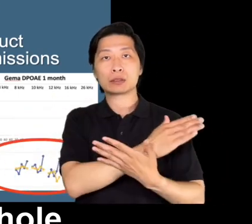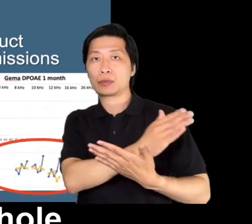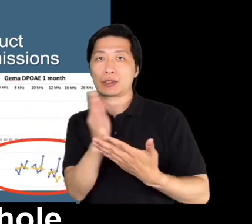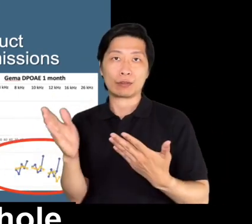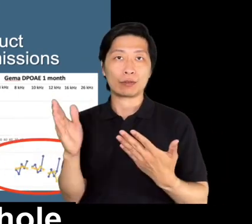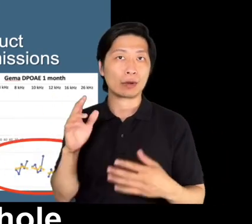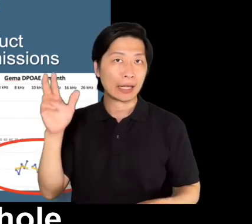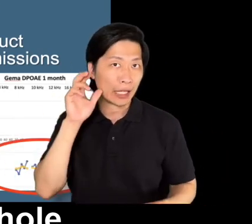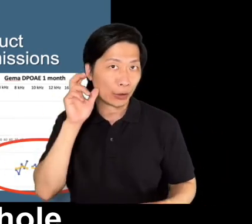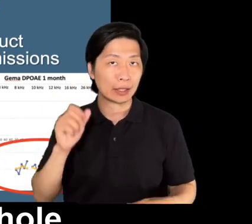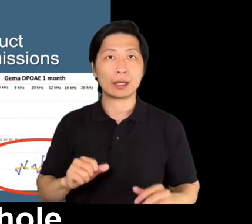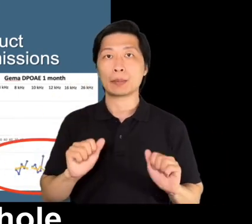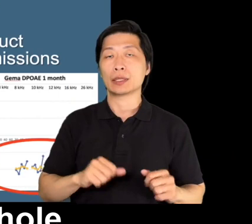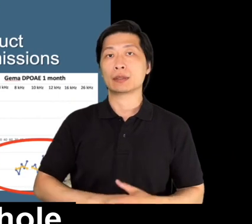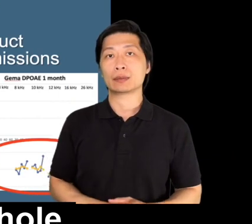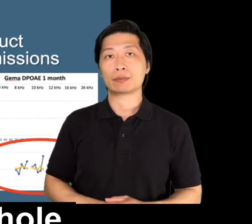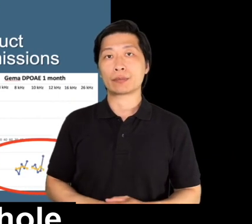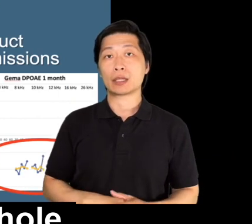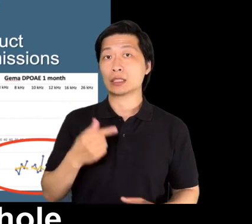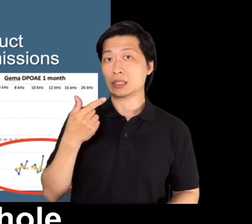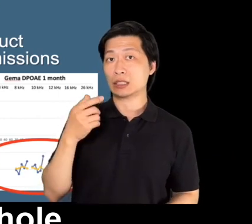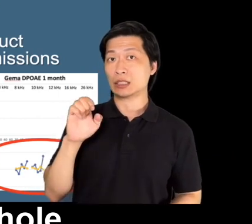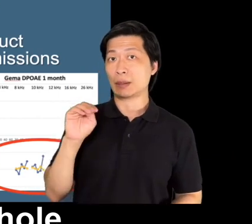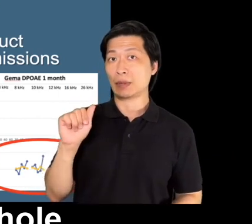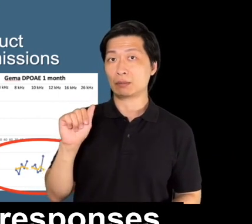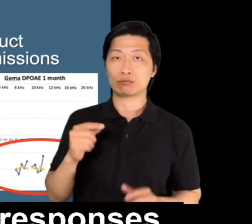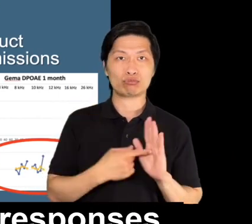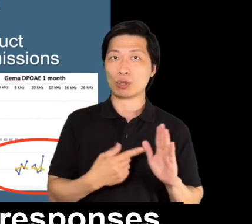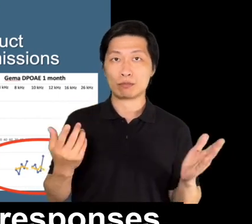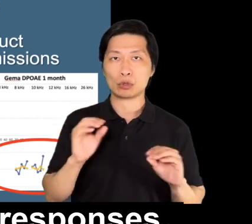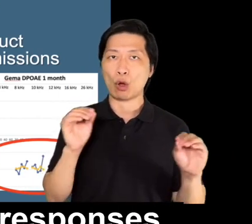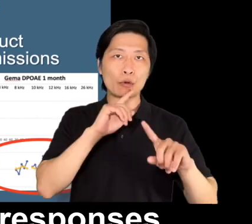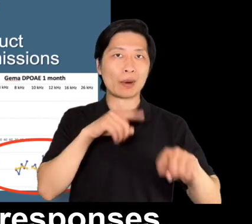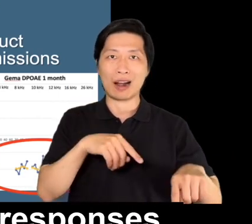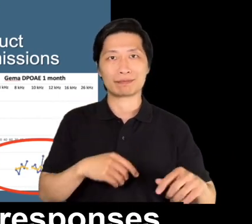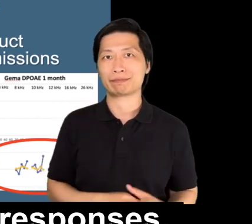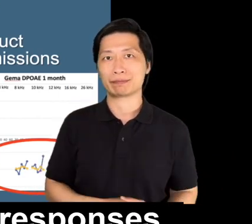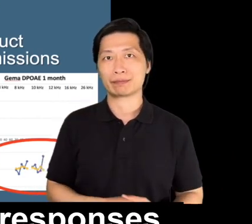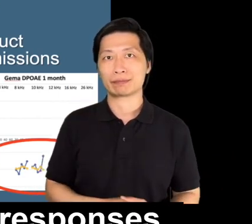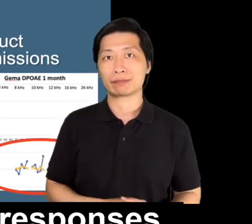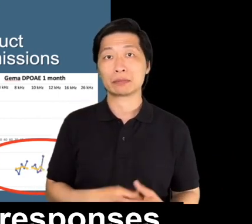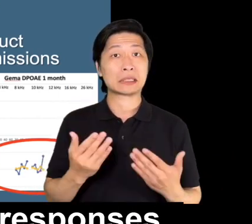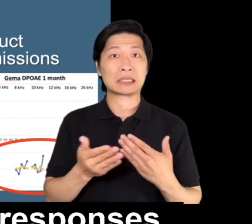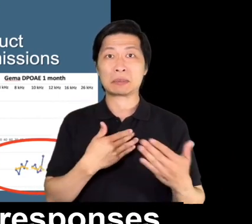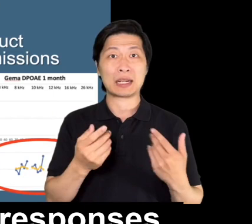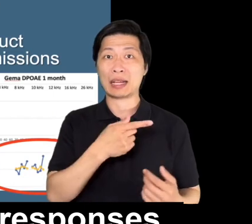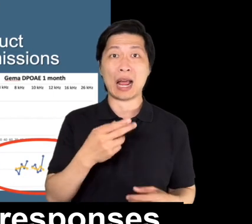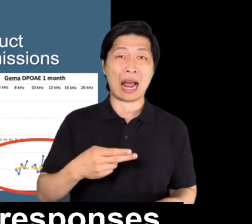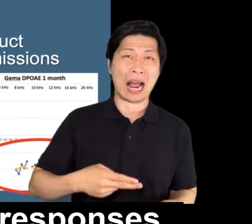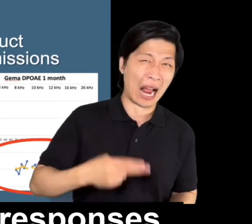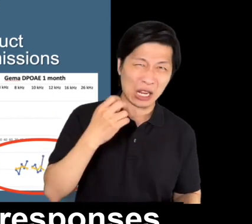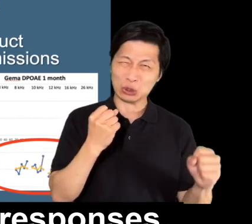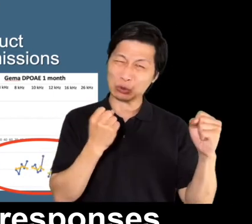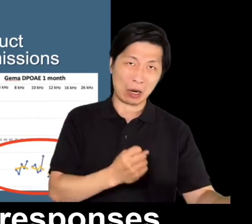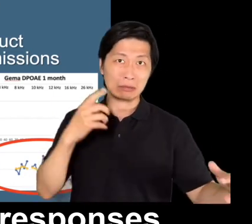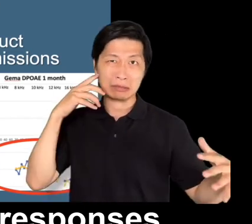Gemma showed no responses, even at high intensities, 90 decibels or above,